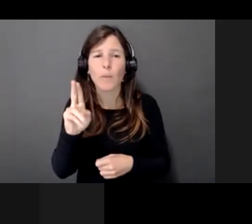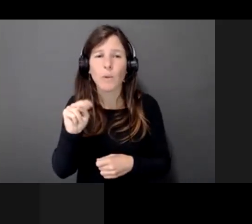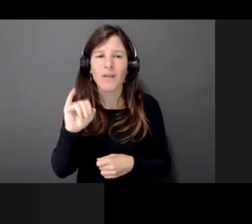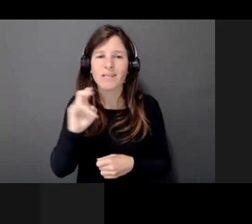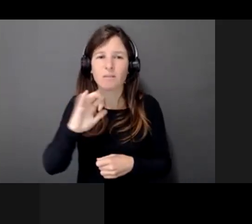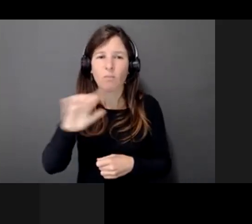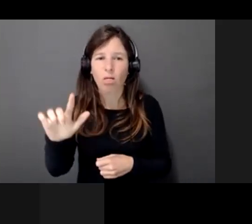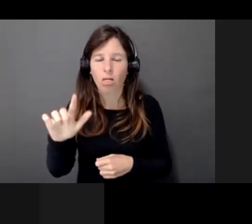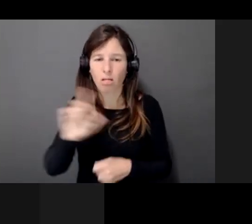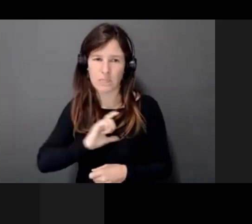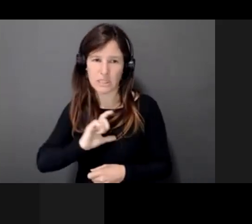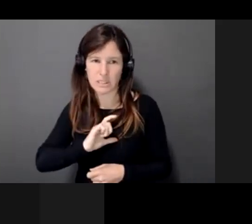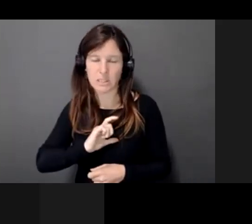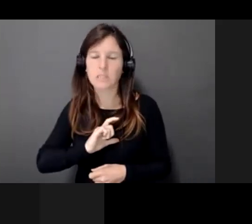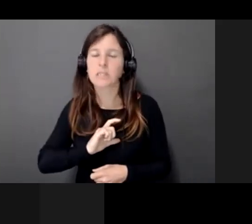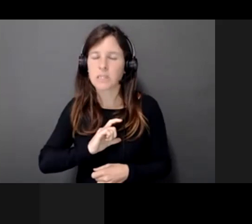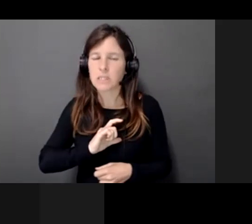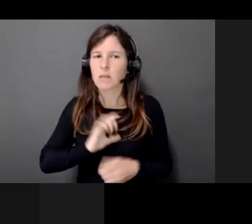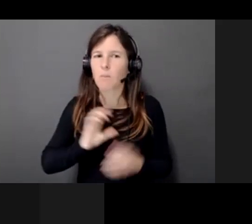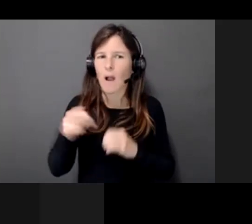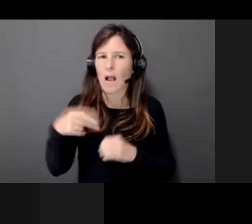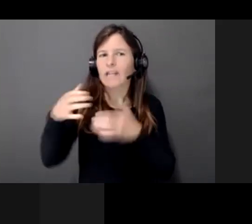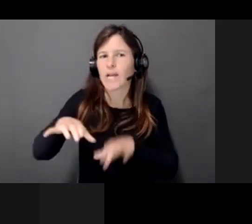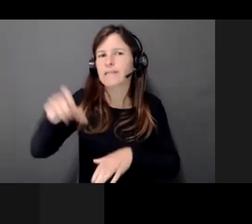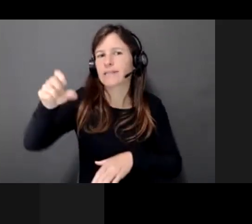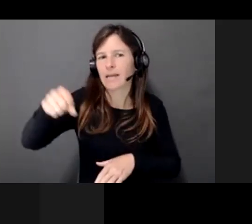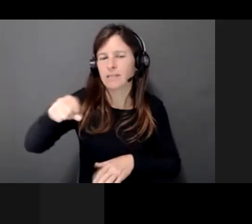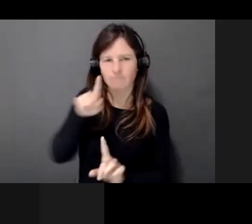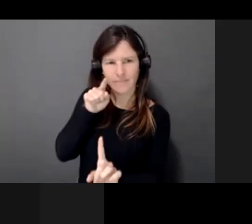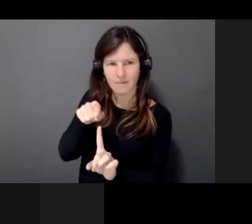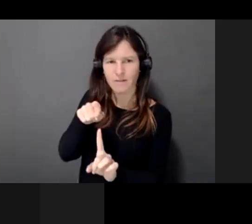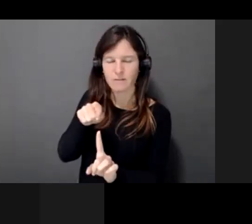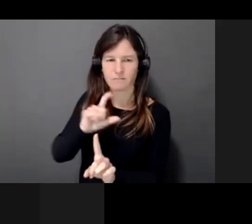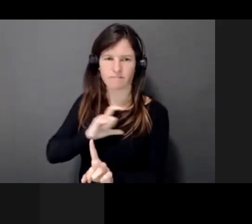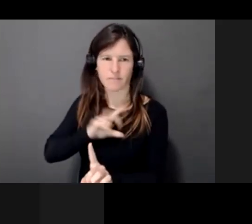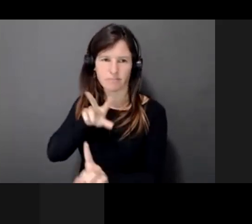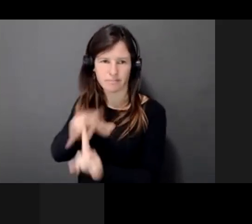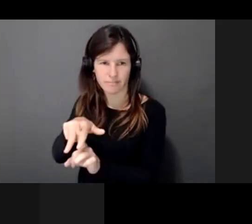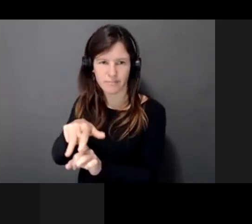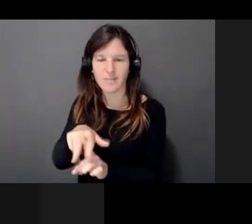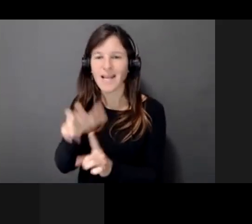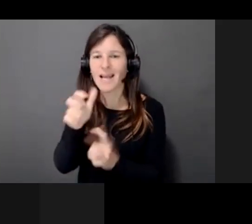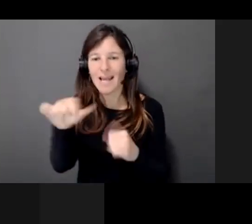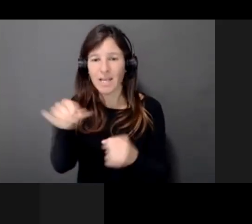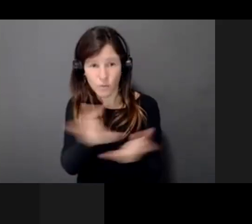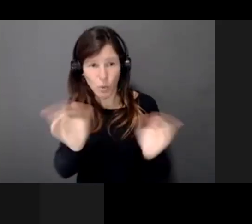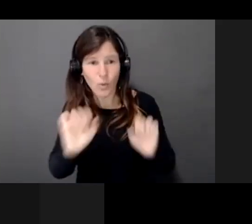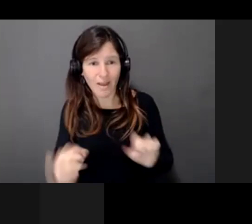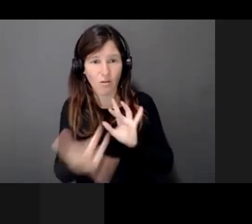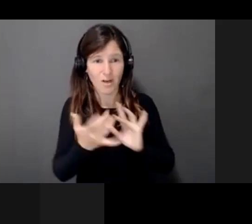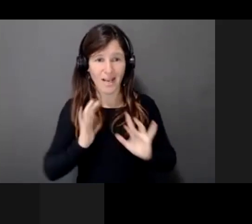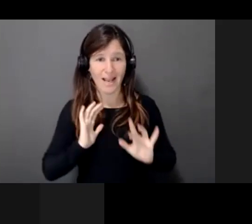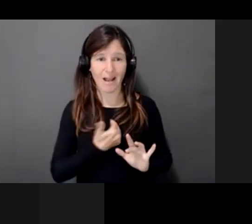a dedicated officer. Any one of you can reach out to our office. We do have connections with dedicated offices